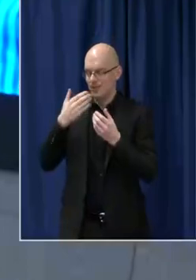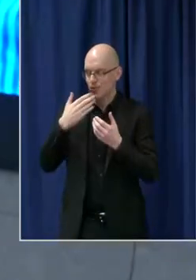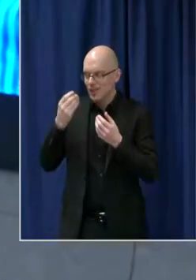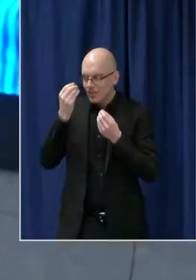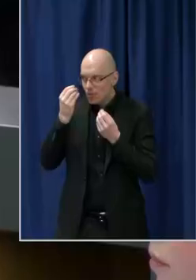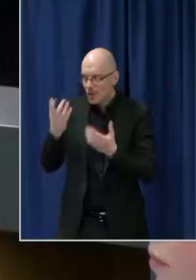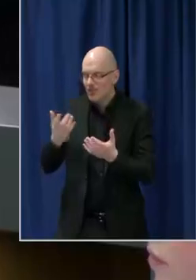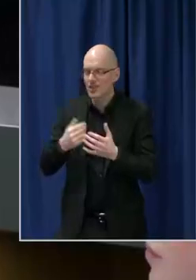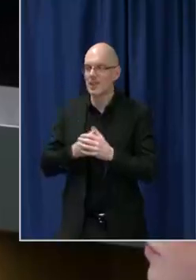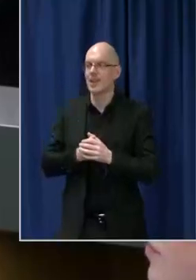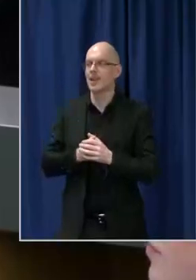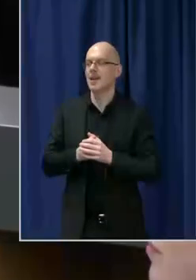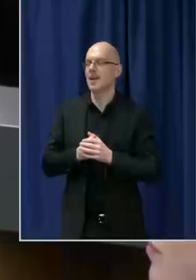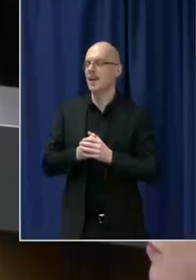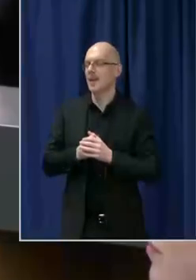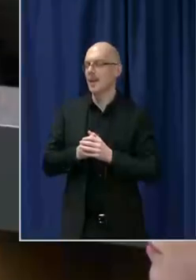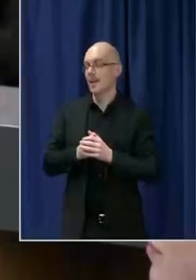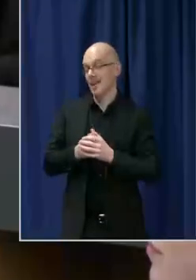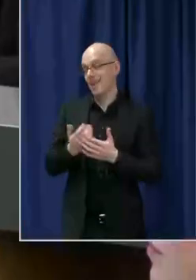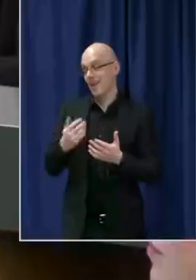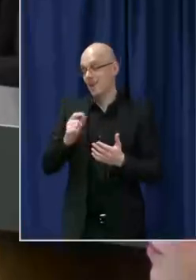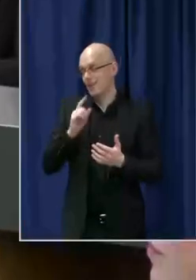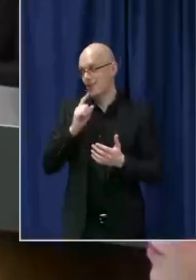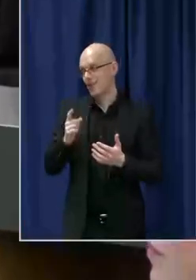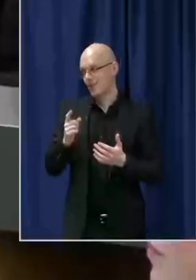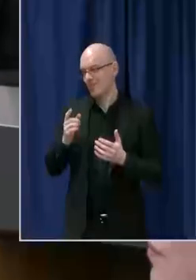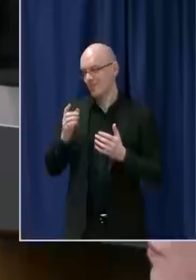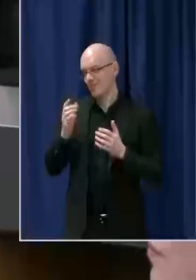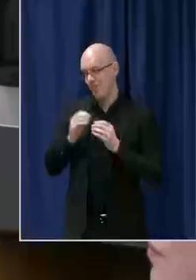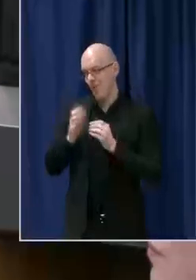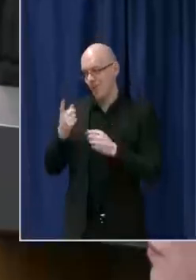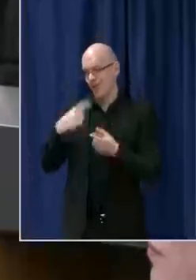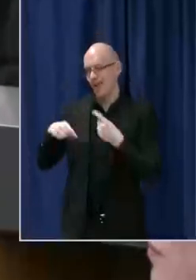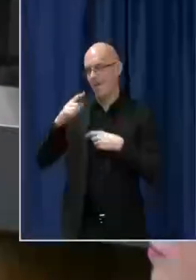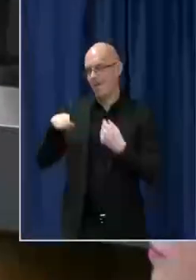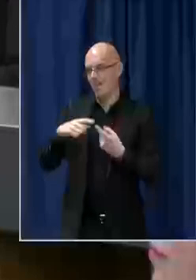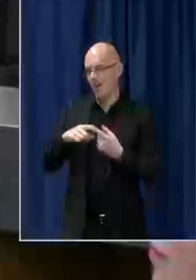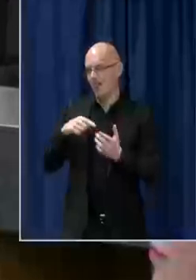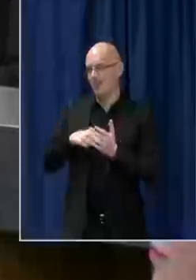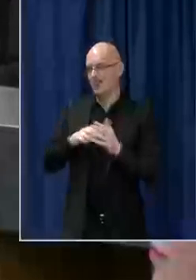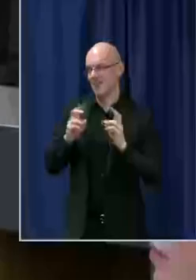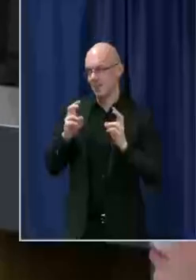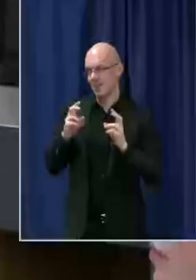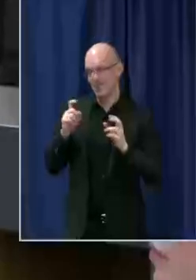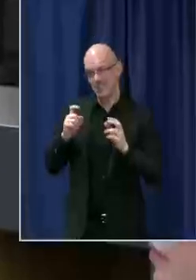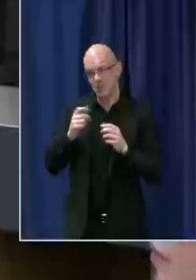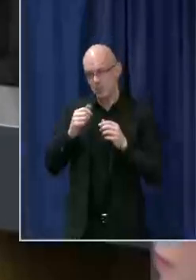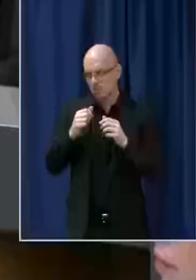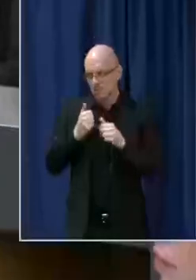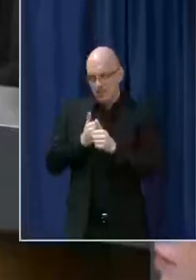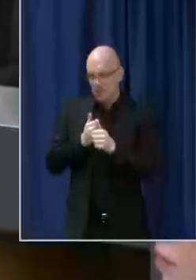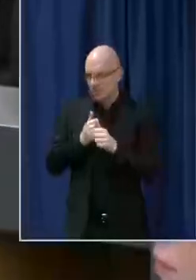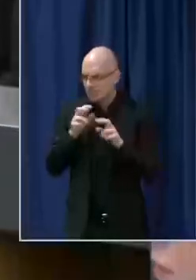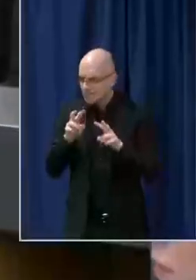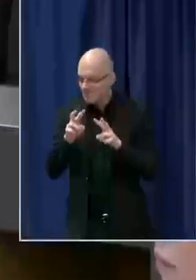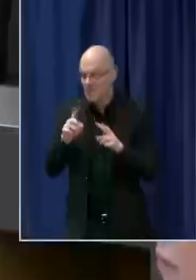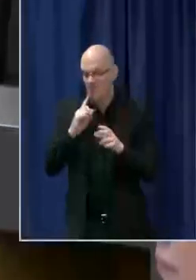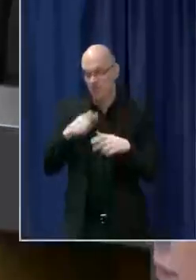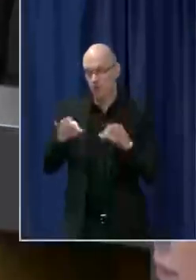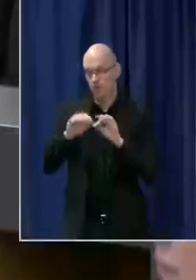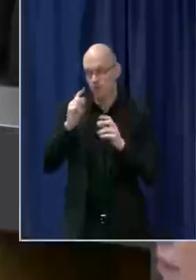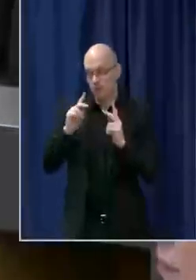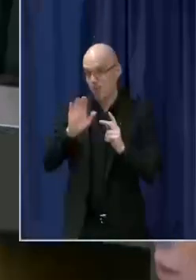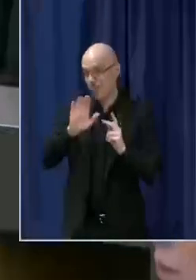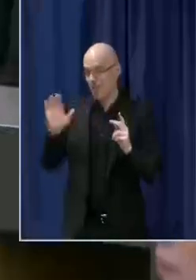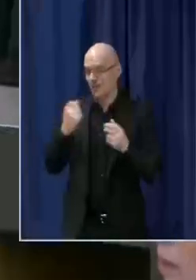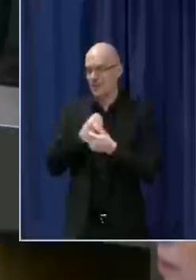and I'm sure there'll be more on this. We need to stay on top of this. This is crucial for people's safety. So thank